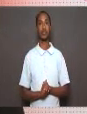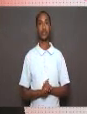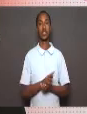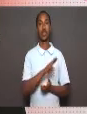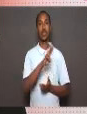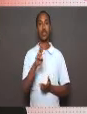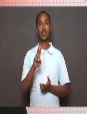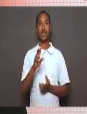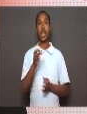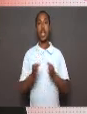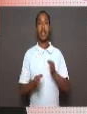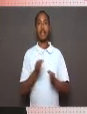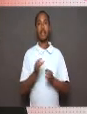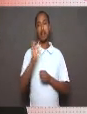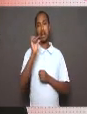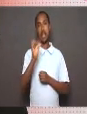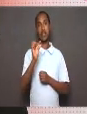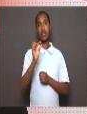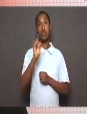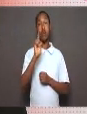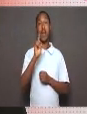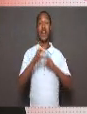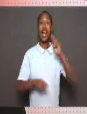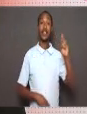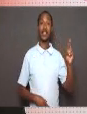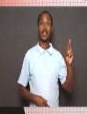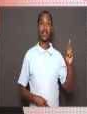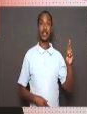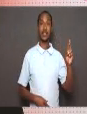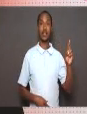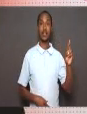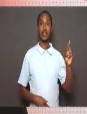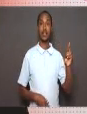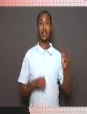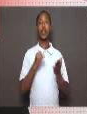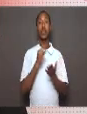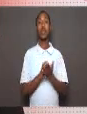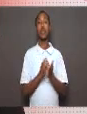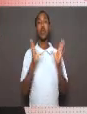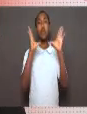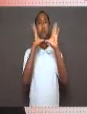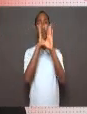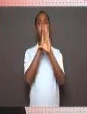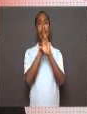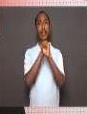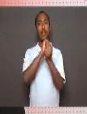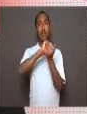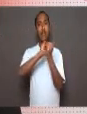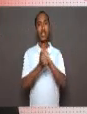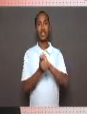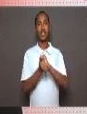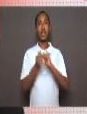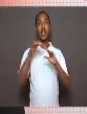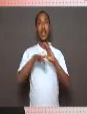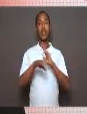Thus, if there is less of one reactant, it will be completely converted